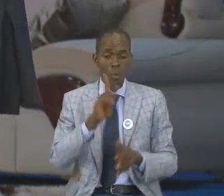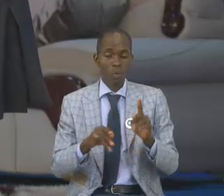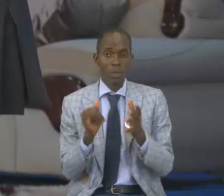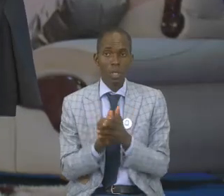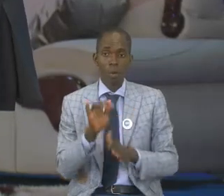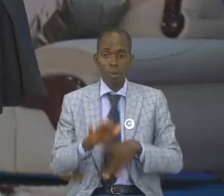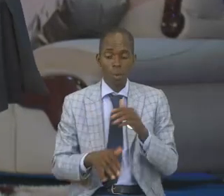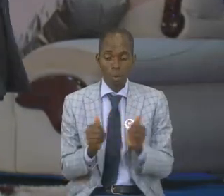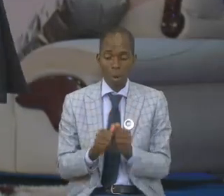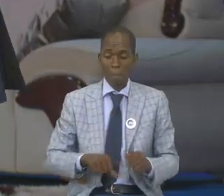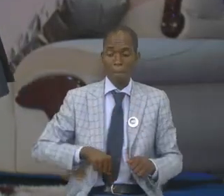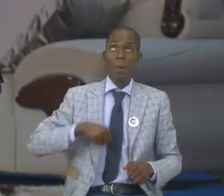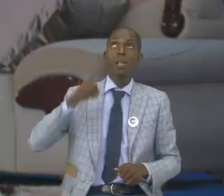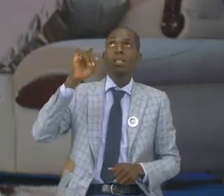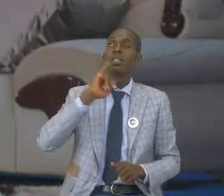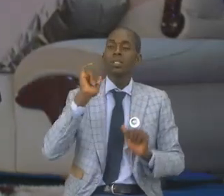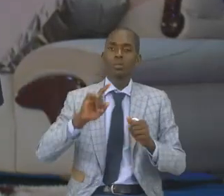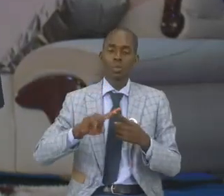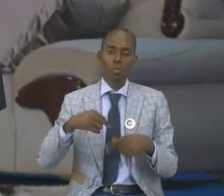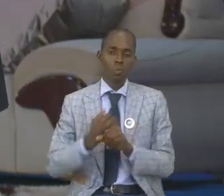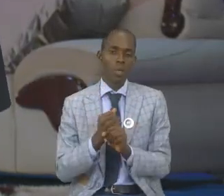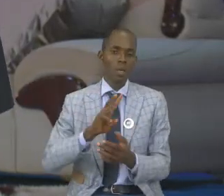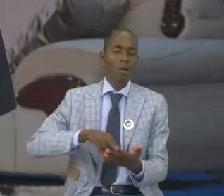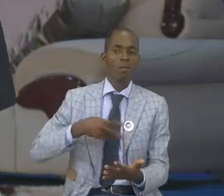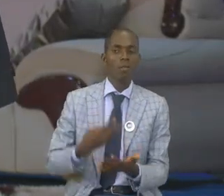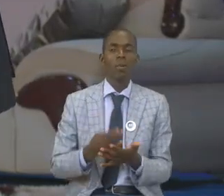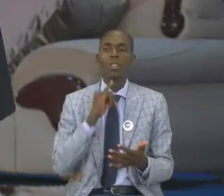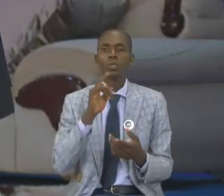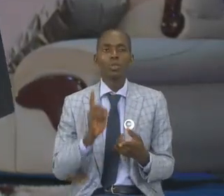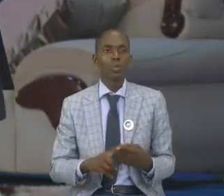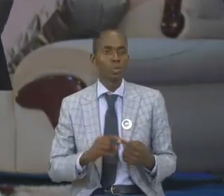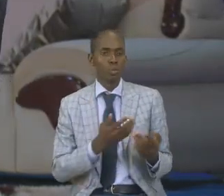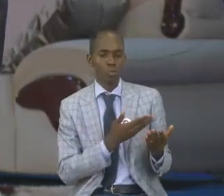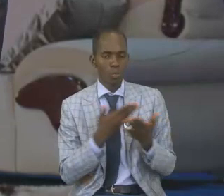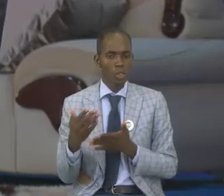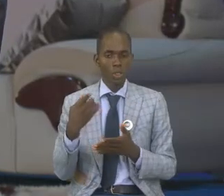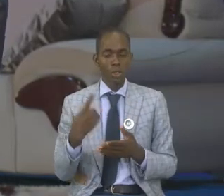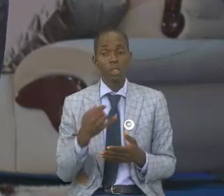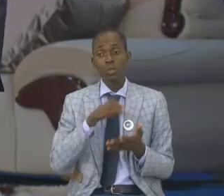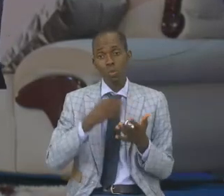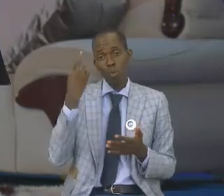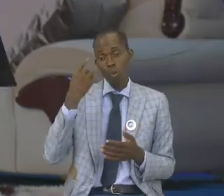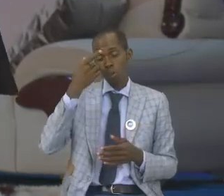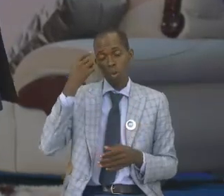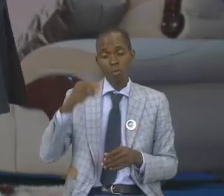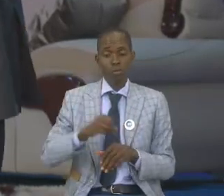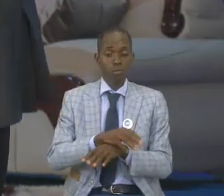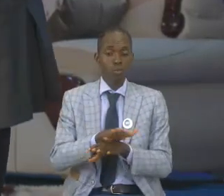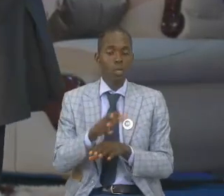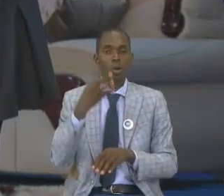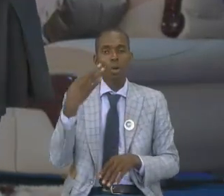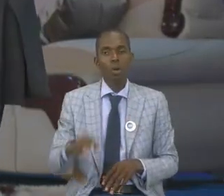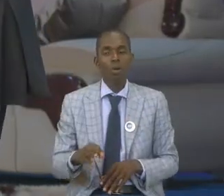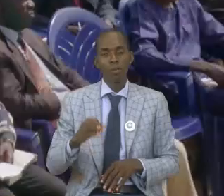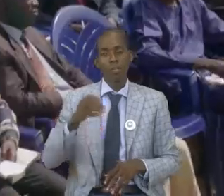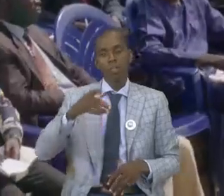is able to abase. It was the effect and the influence of Daniel upon him. That's what the Lord